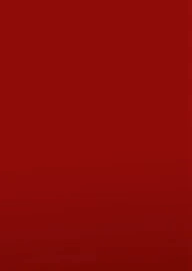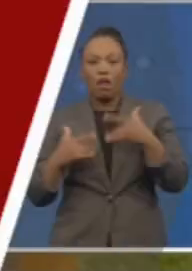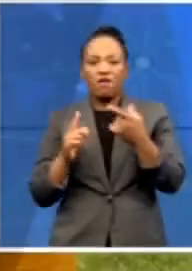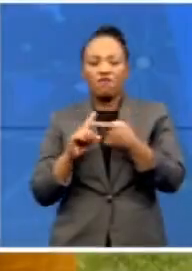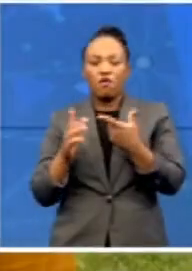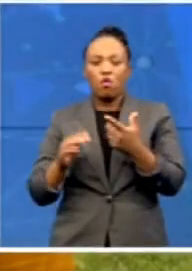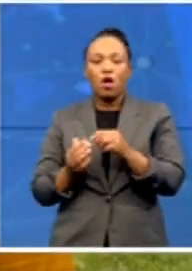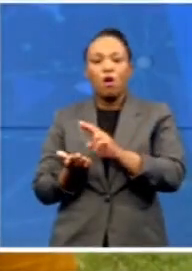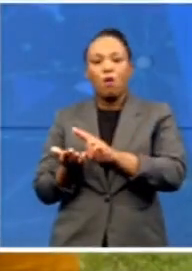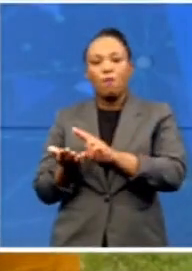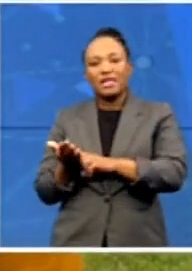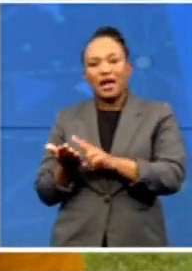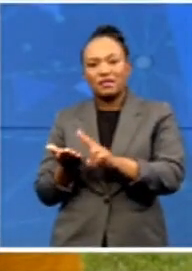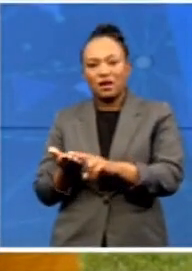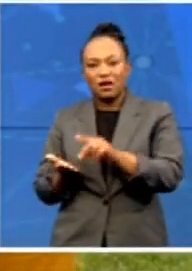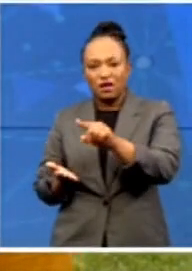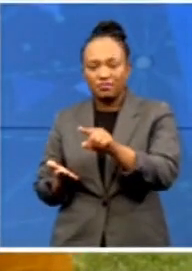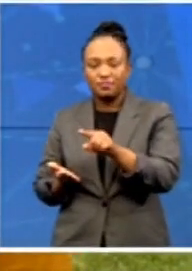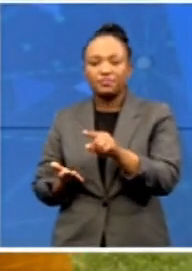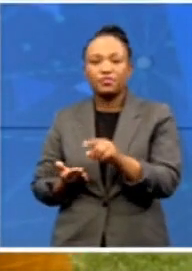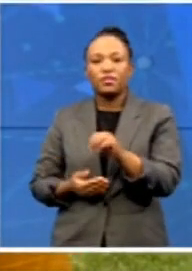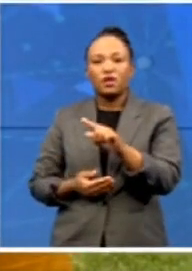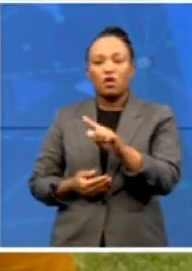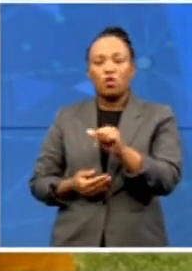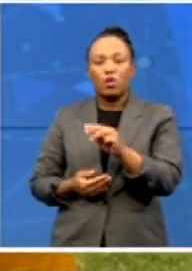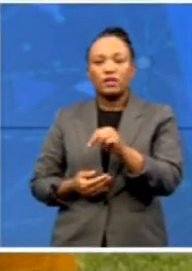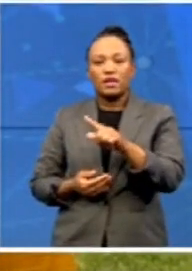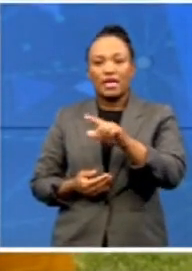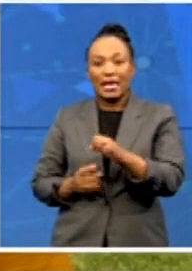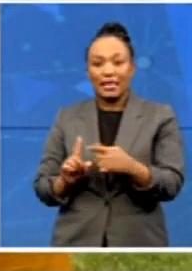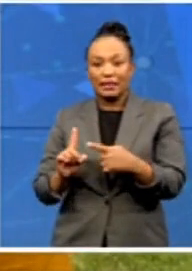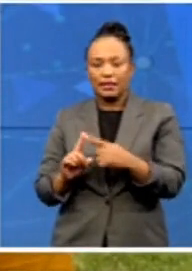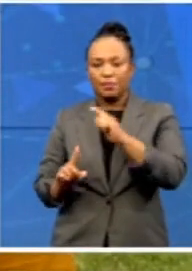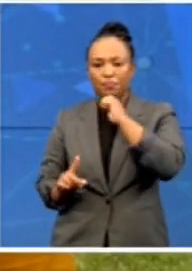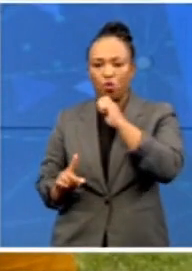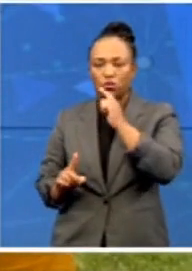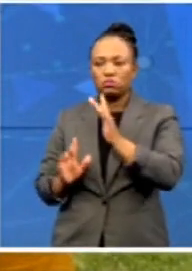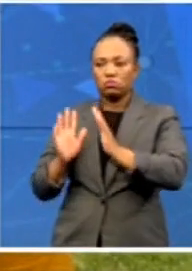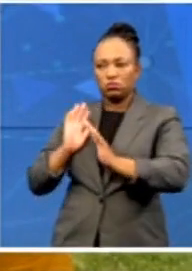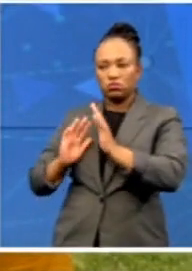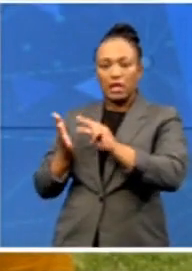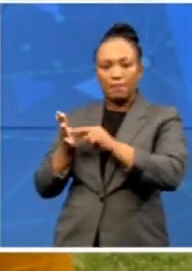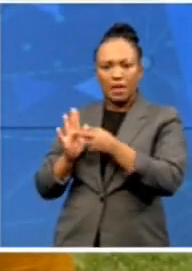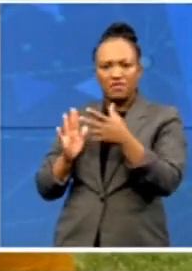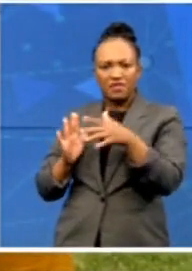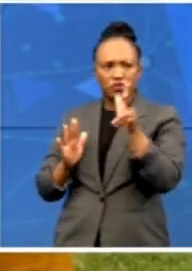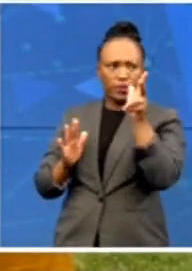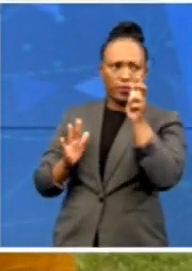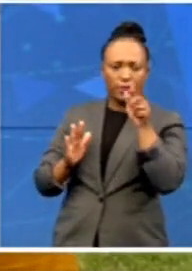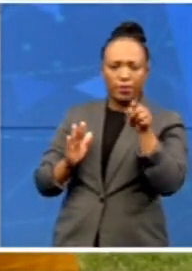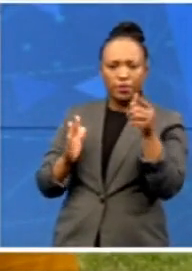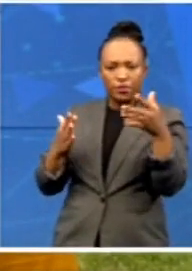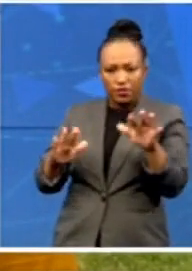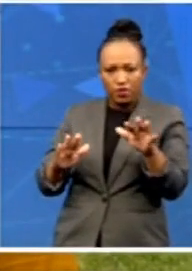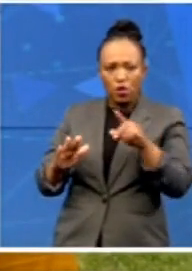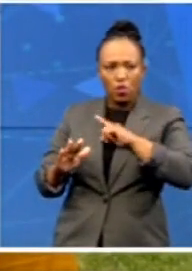Lwandile, a very good morning to you. Talk to us about the plans that you have heard of with regards to keeping people